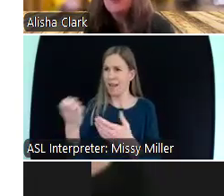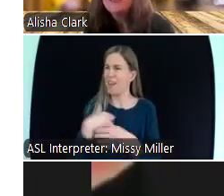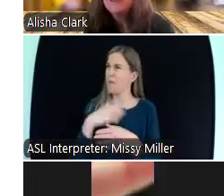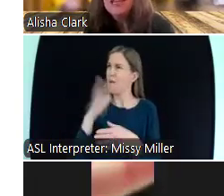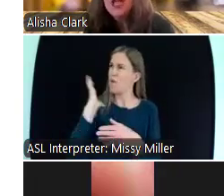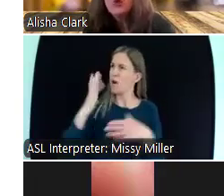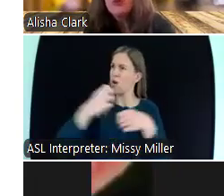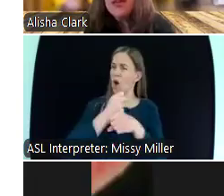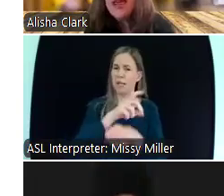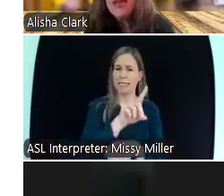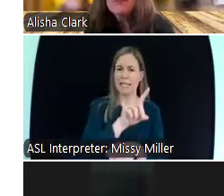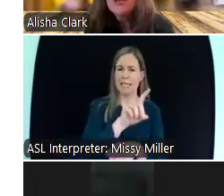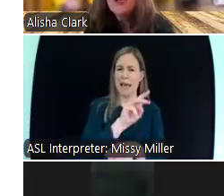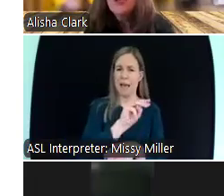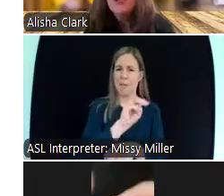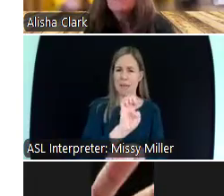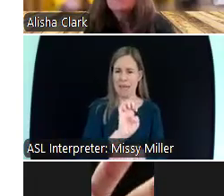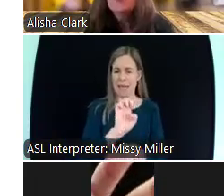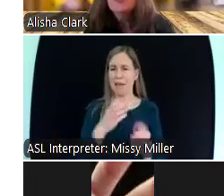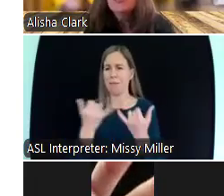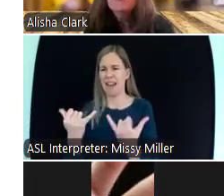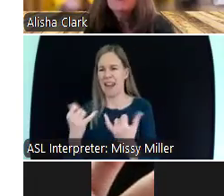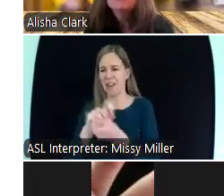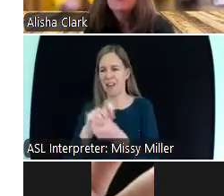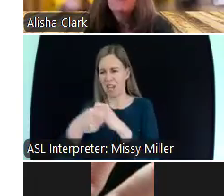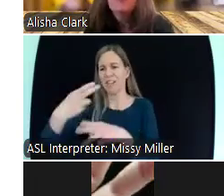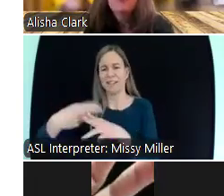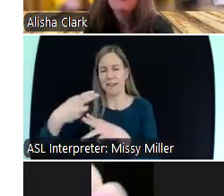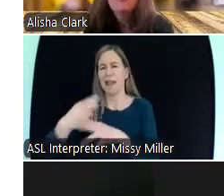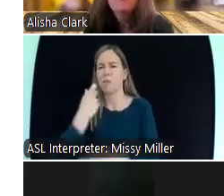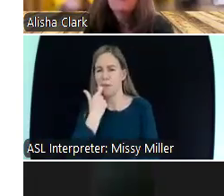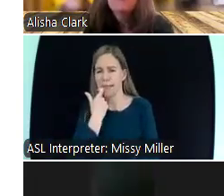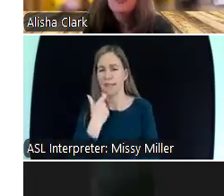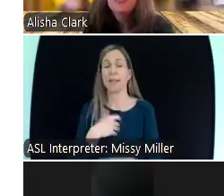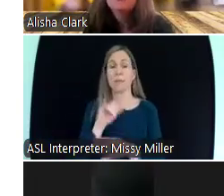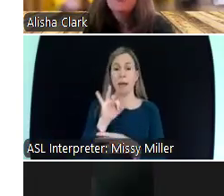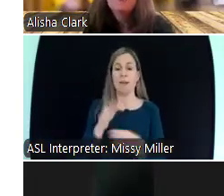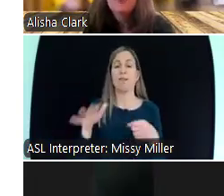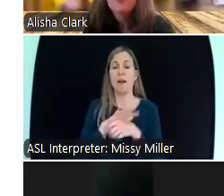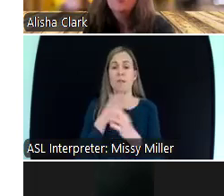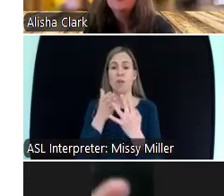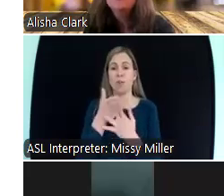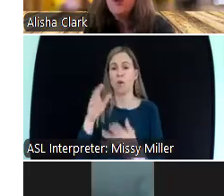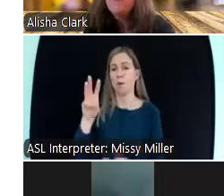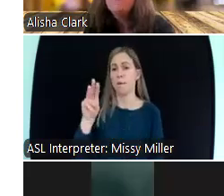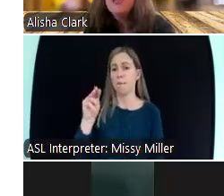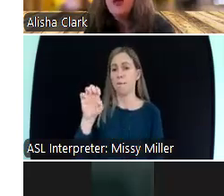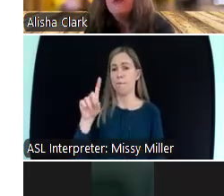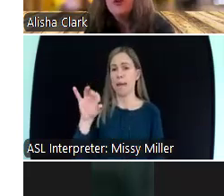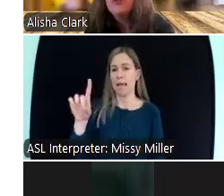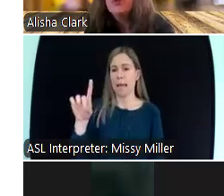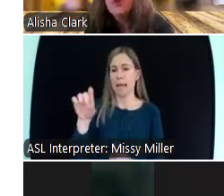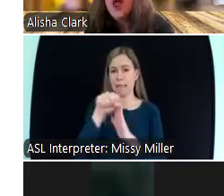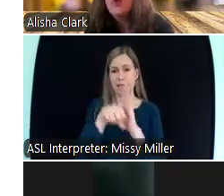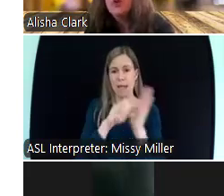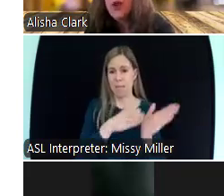was recently renamed. So anything that is covered through the Medicaid state plan would not be